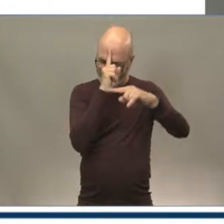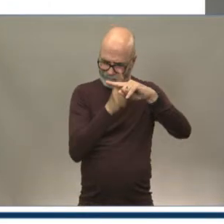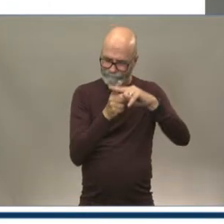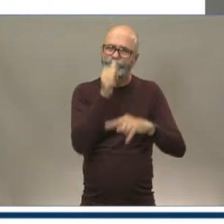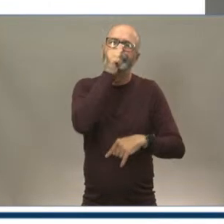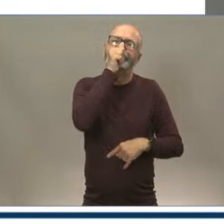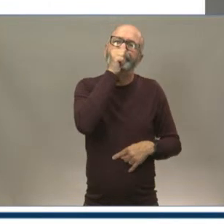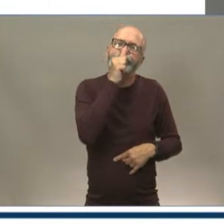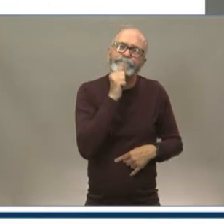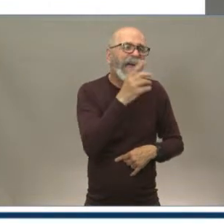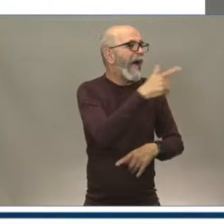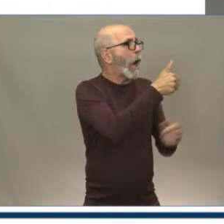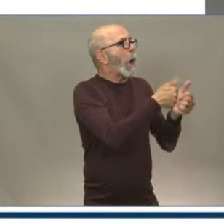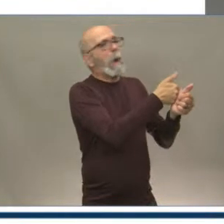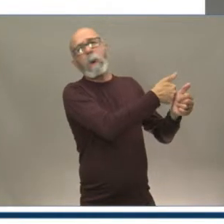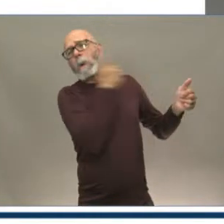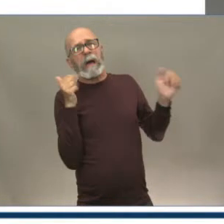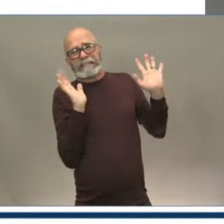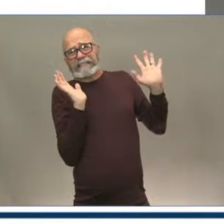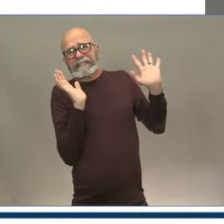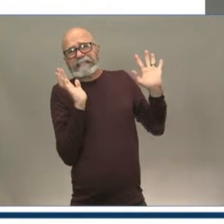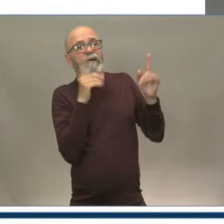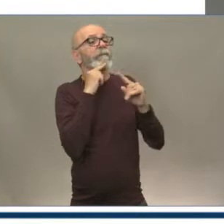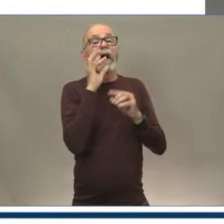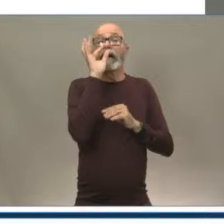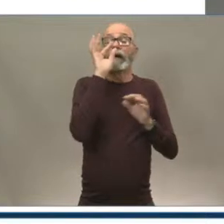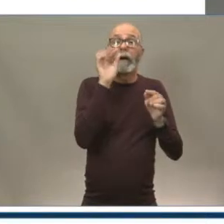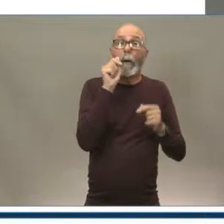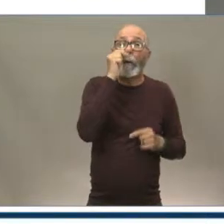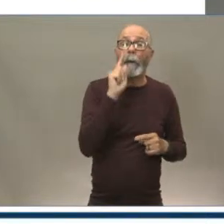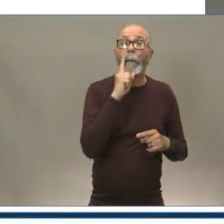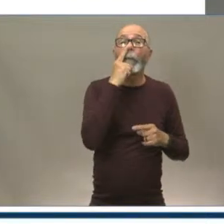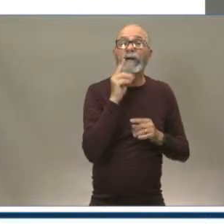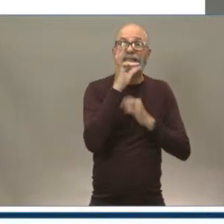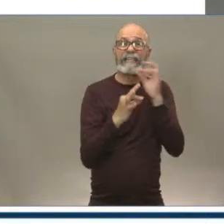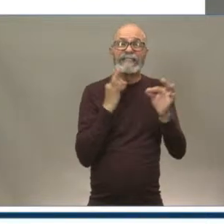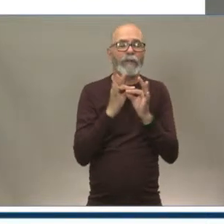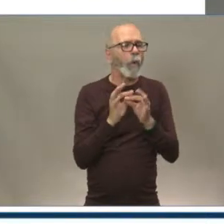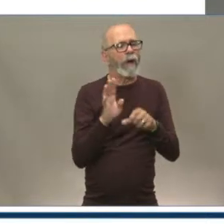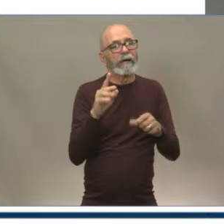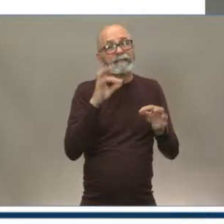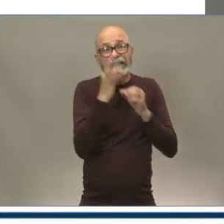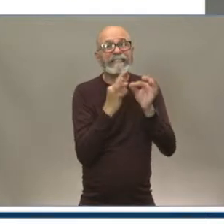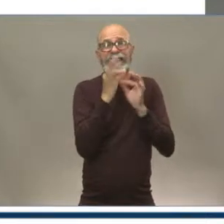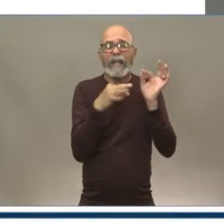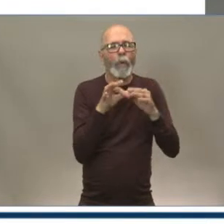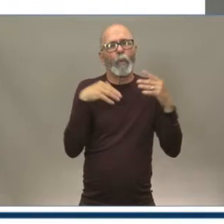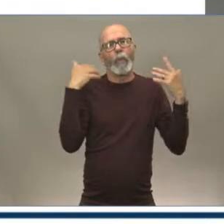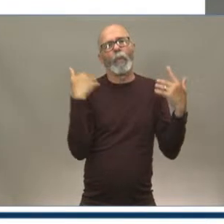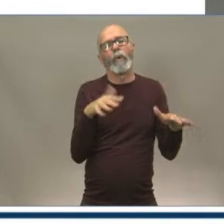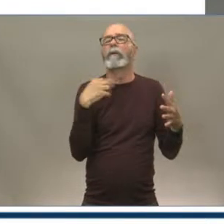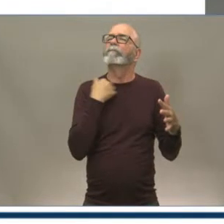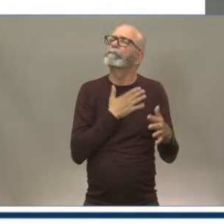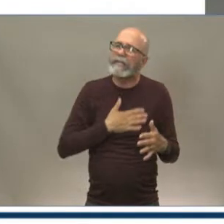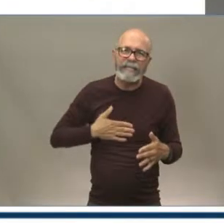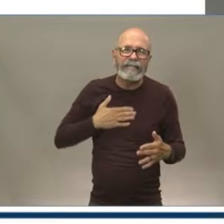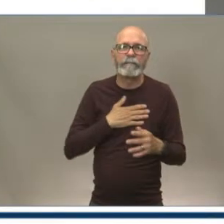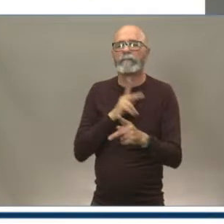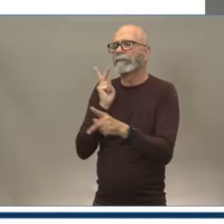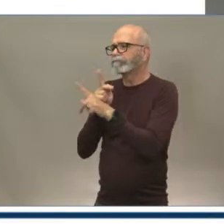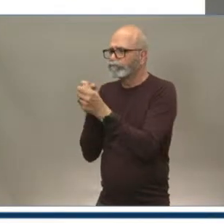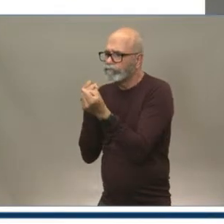Nova Scotians, if ever there was a time to stand together, this is it. Stay home if you